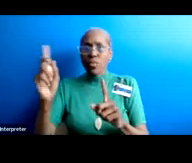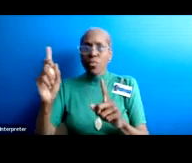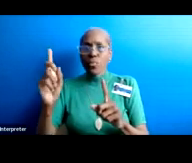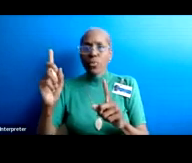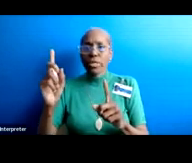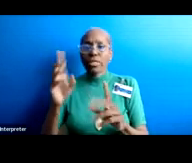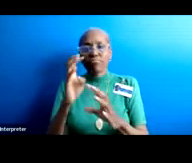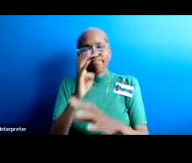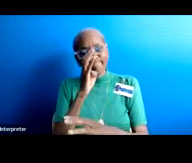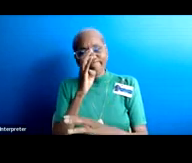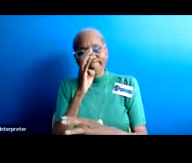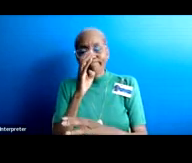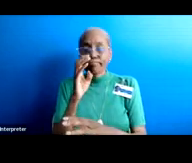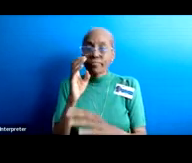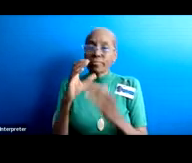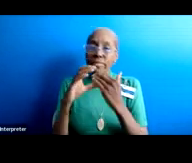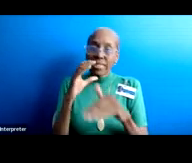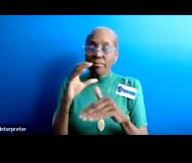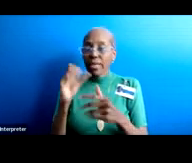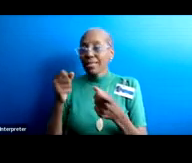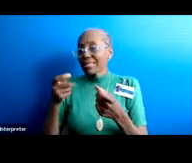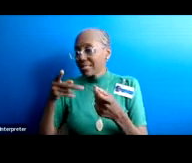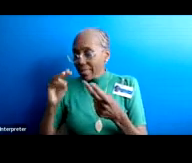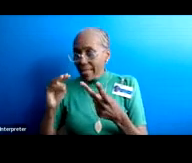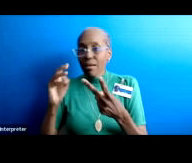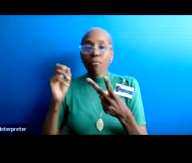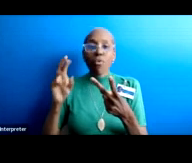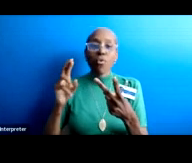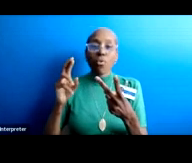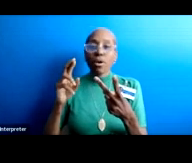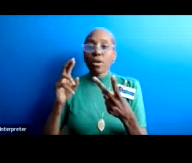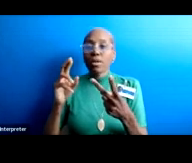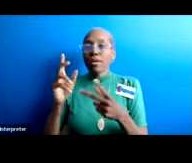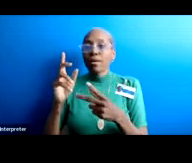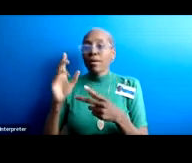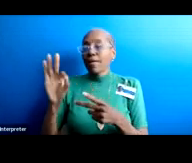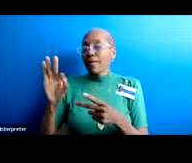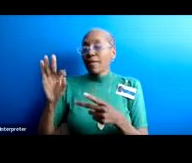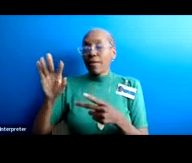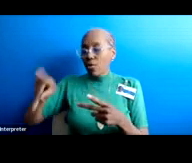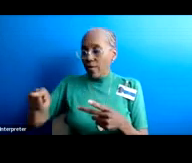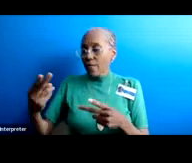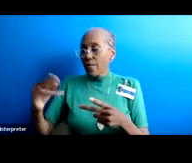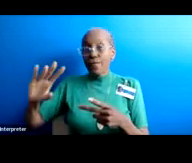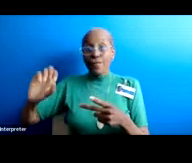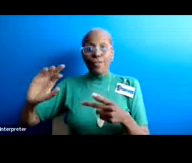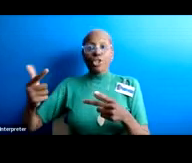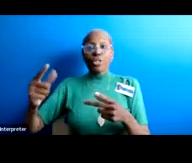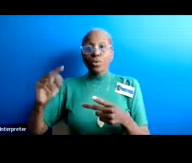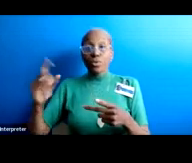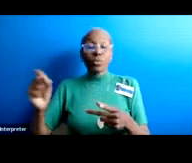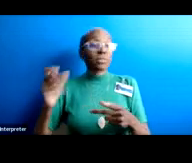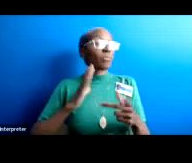are strict email, spam, or phishing tools. So when I worked for a